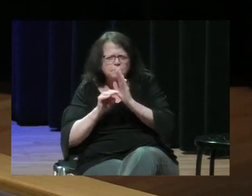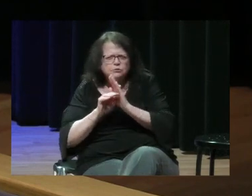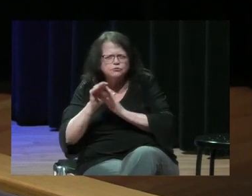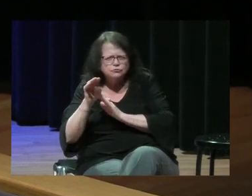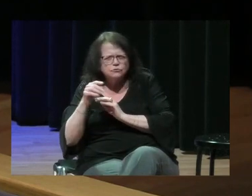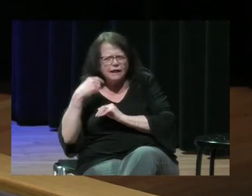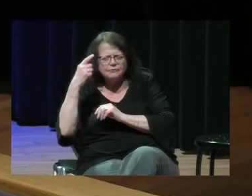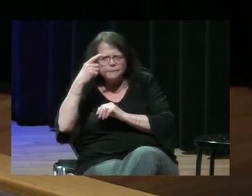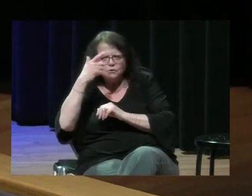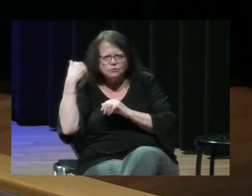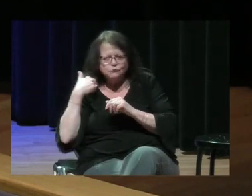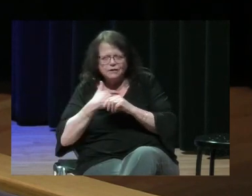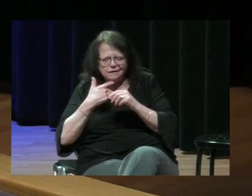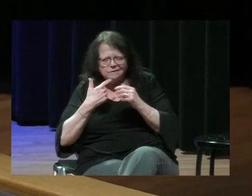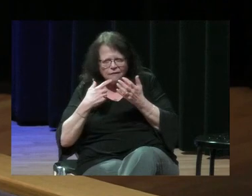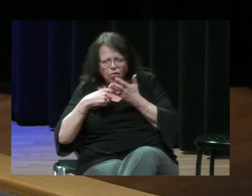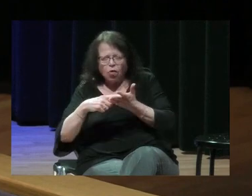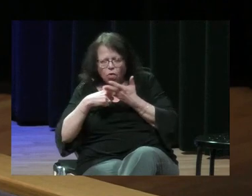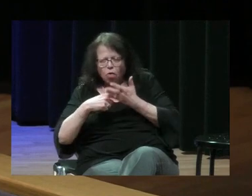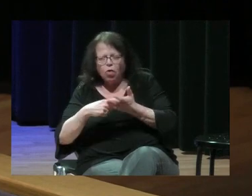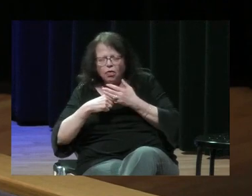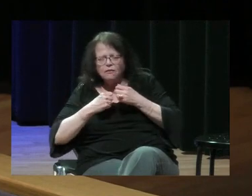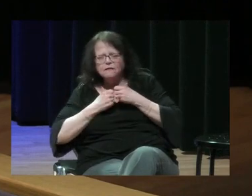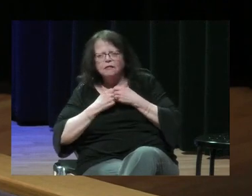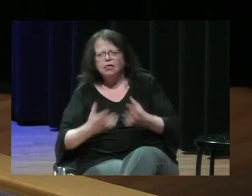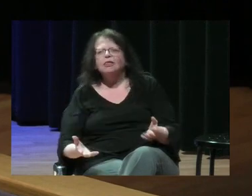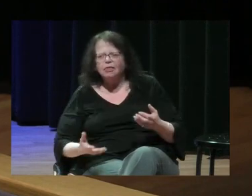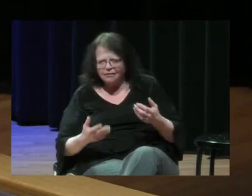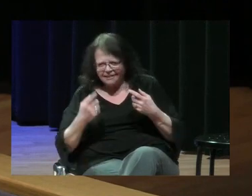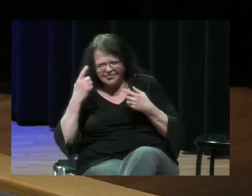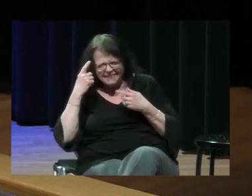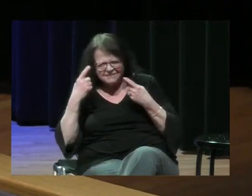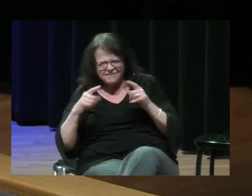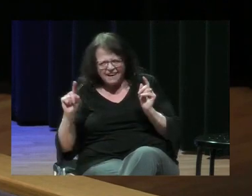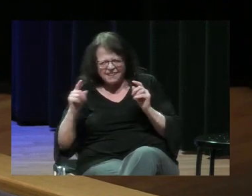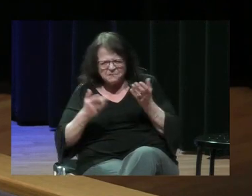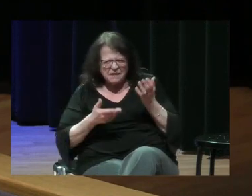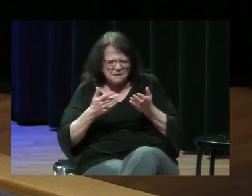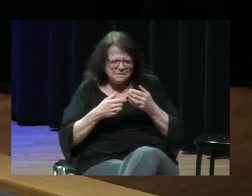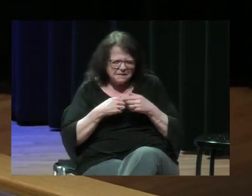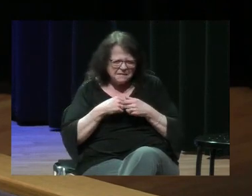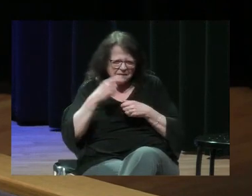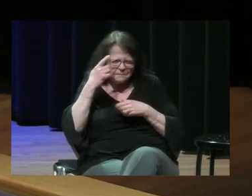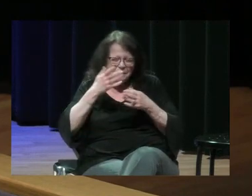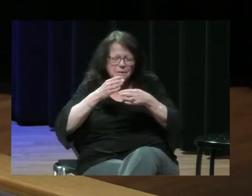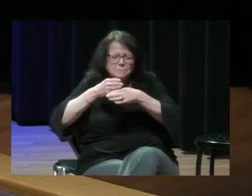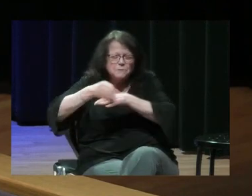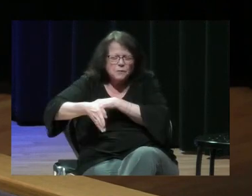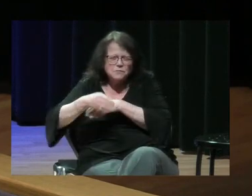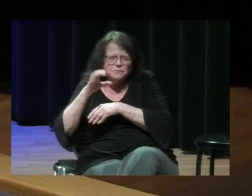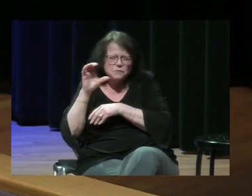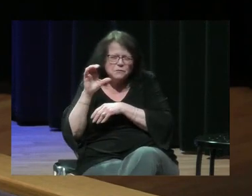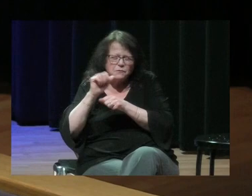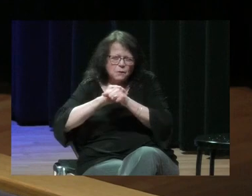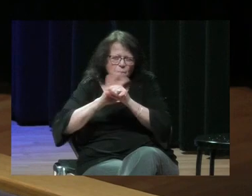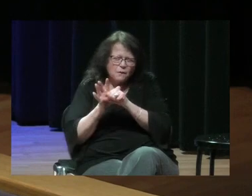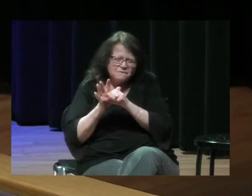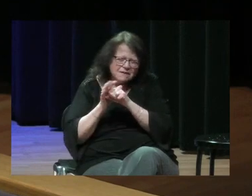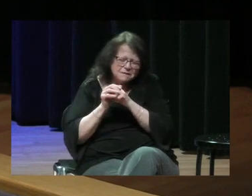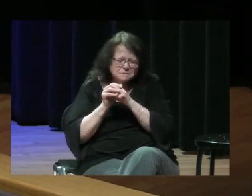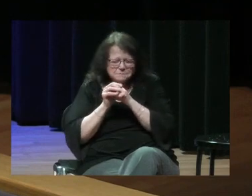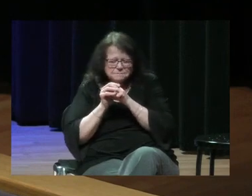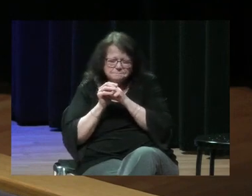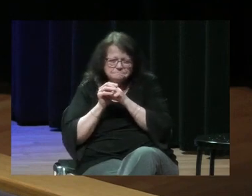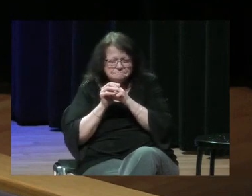just like exhausted ourselves. But I feel like, especially post-COVID,